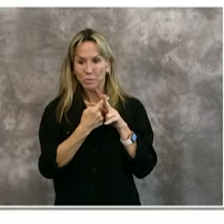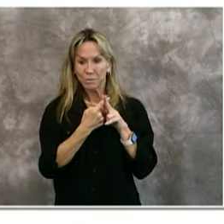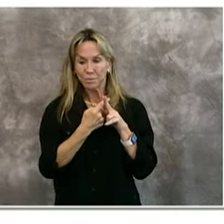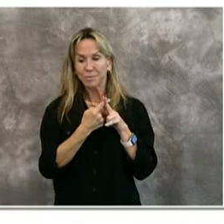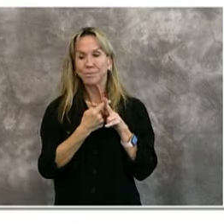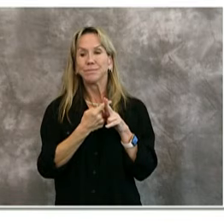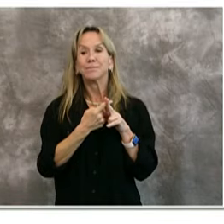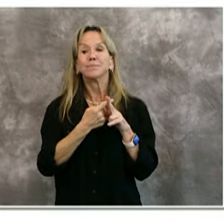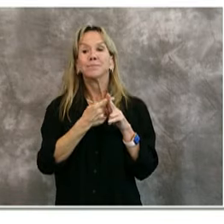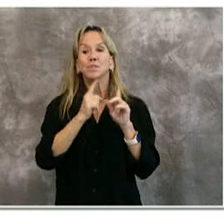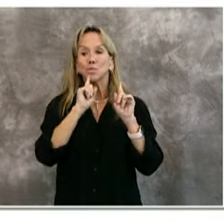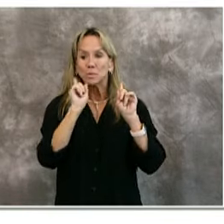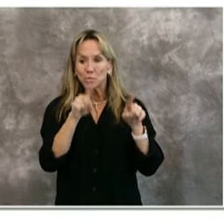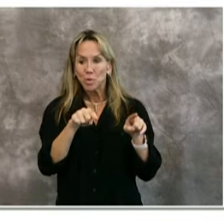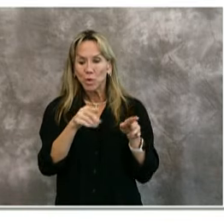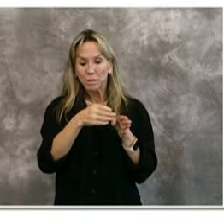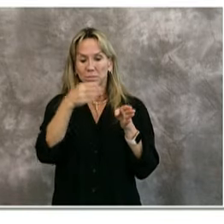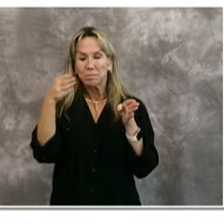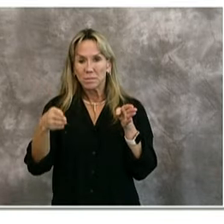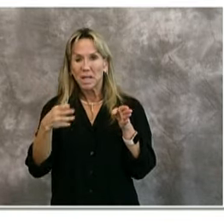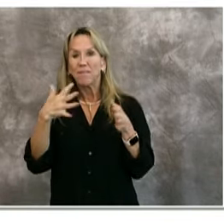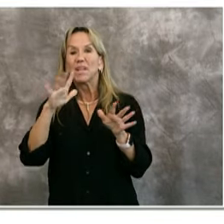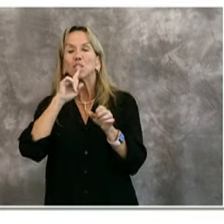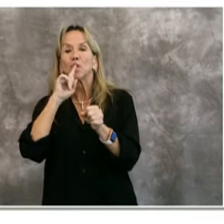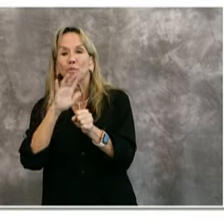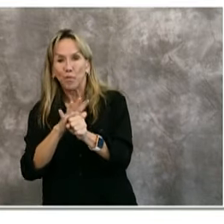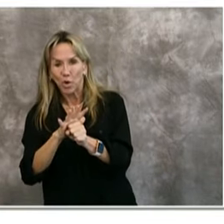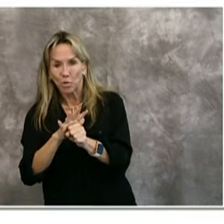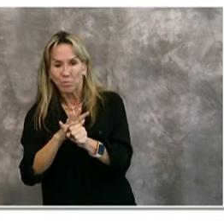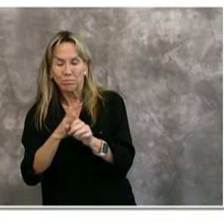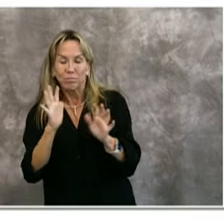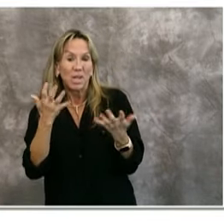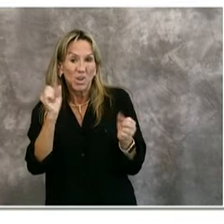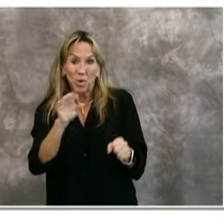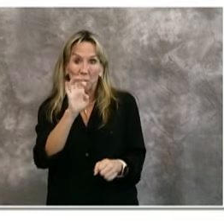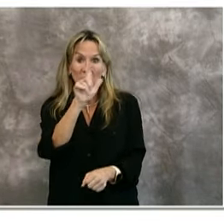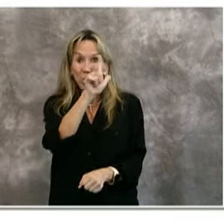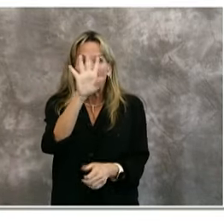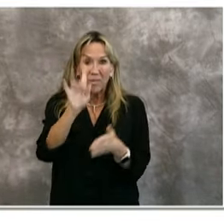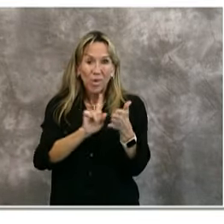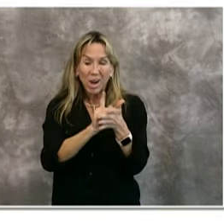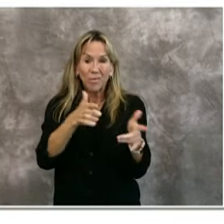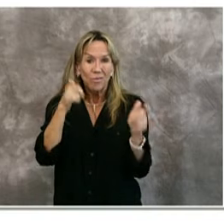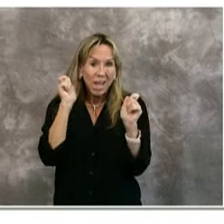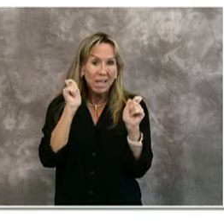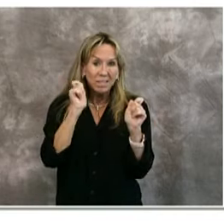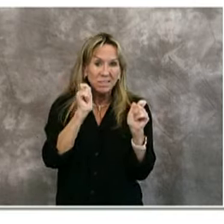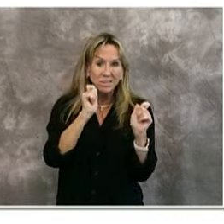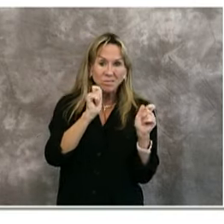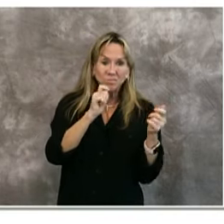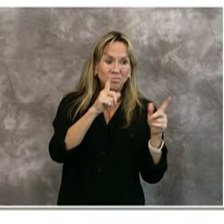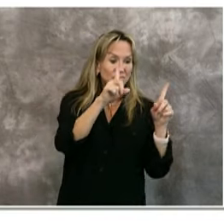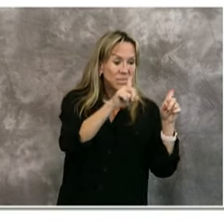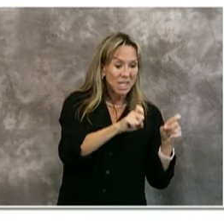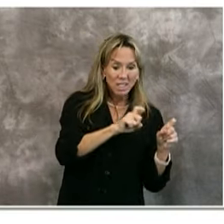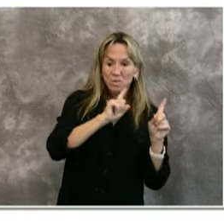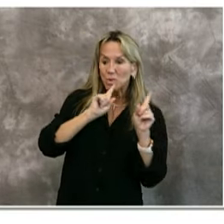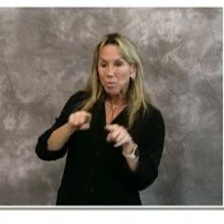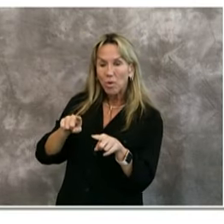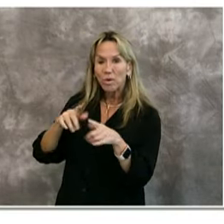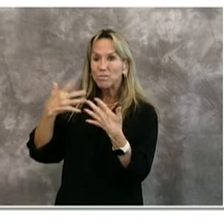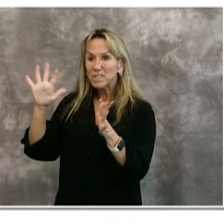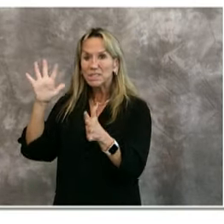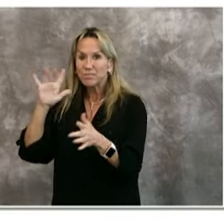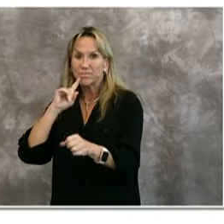was reported, and then when it was confirmed. So it could vary. It could be within a 24-hour period, as the